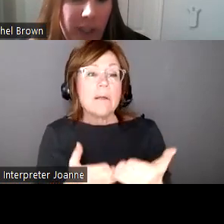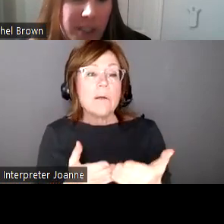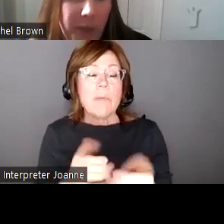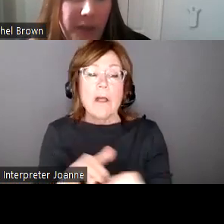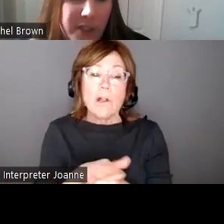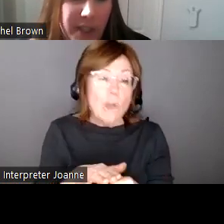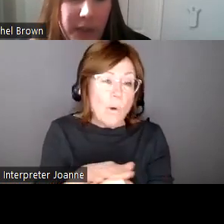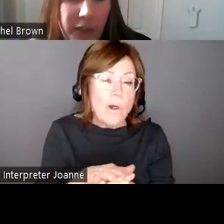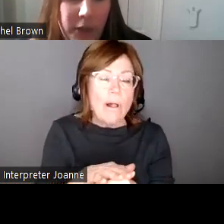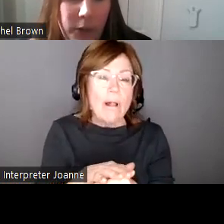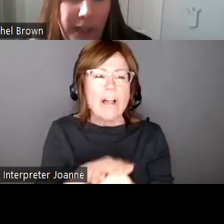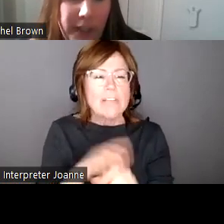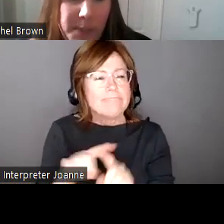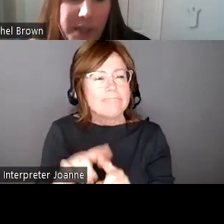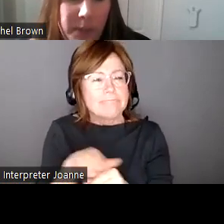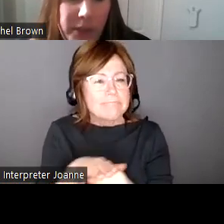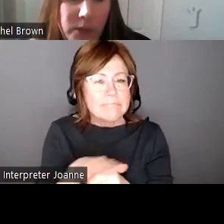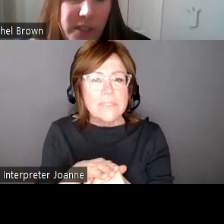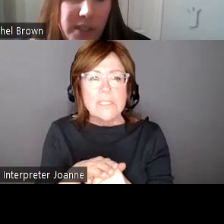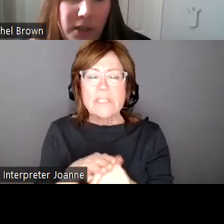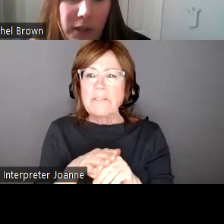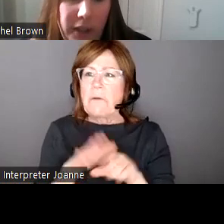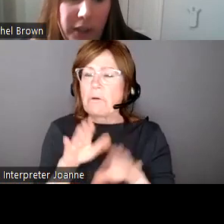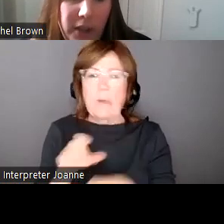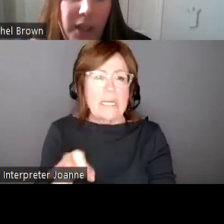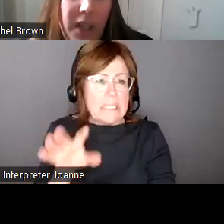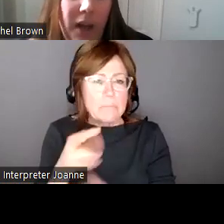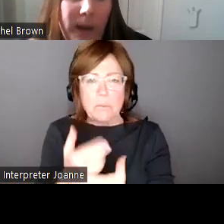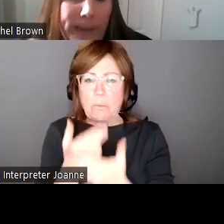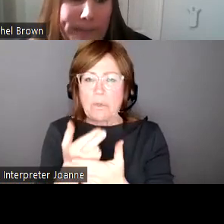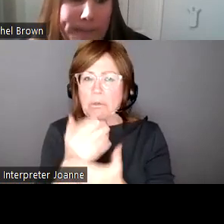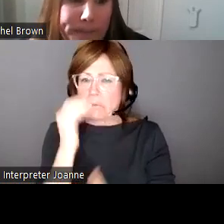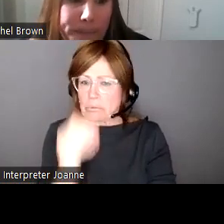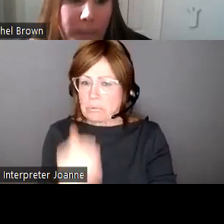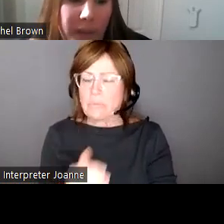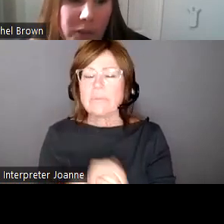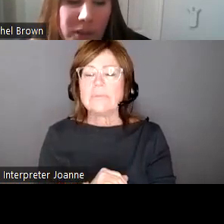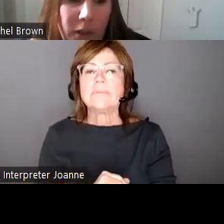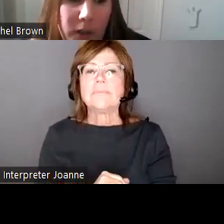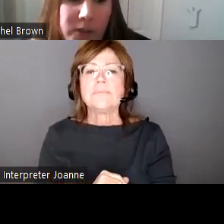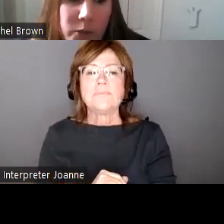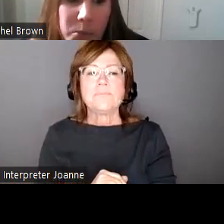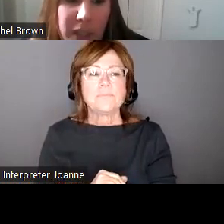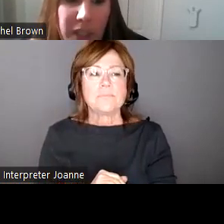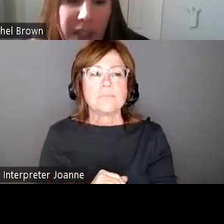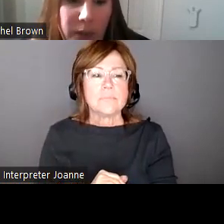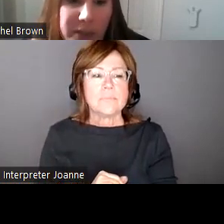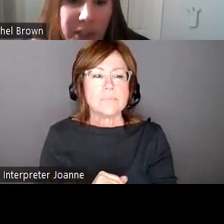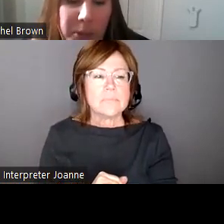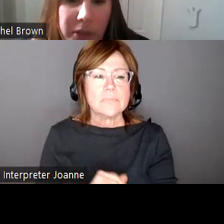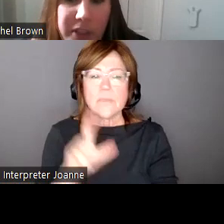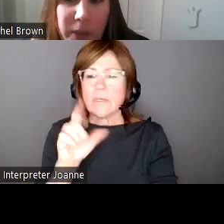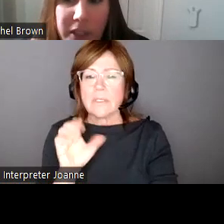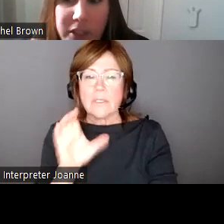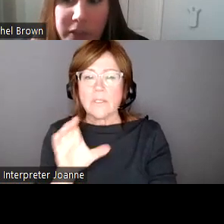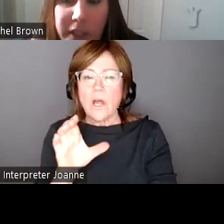to us, but there's definitely a lot of great tips and resources on here. There's the LOC social media handles and